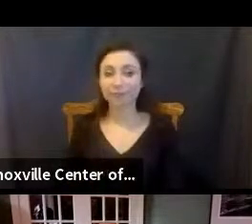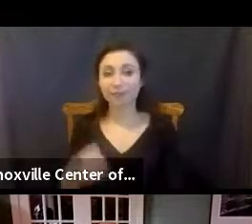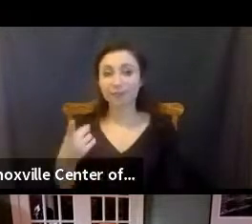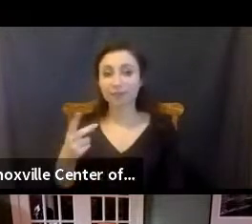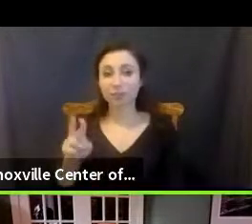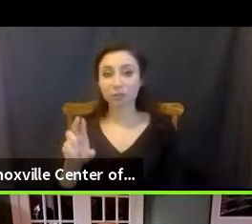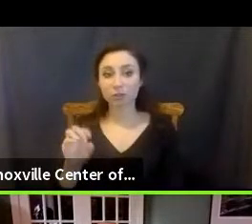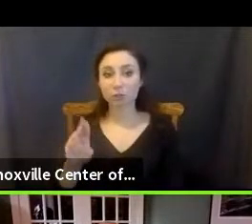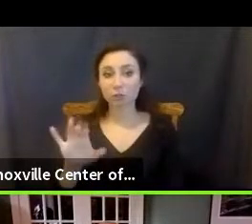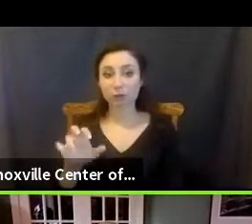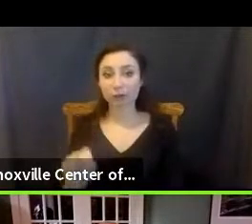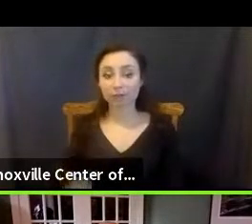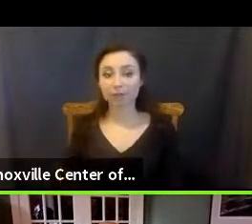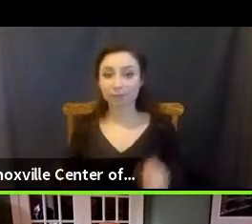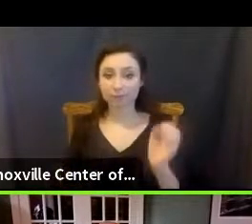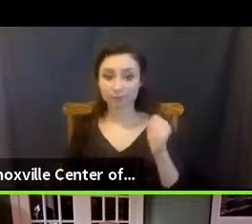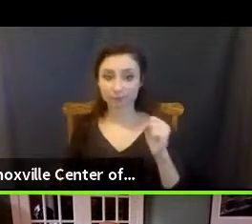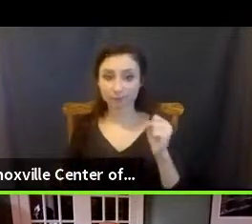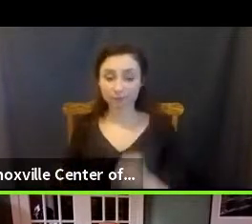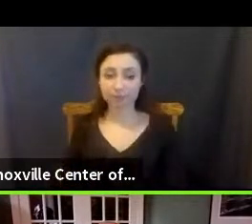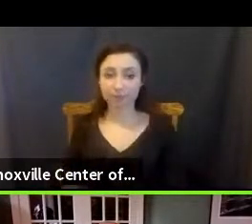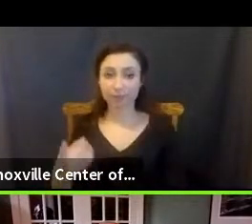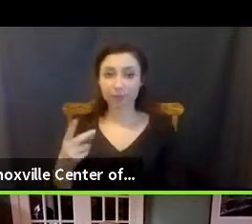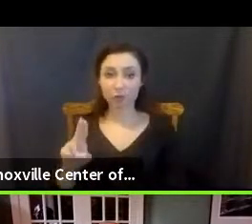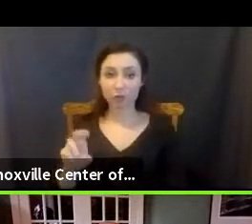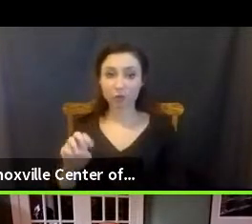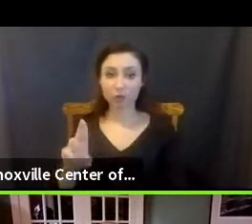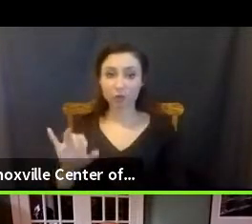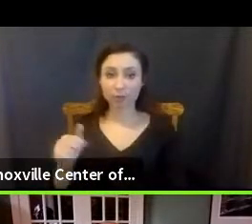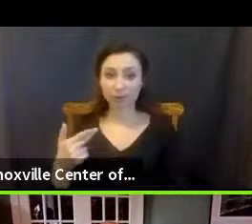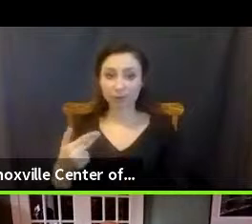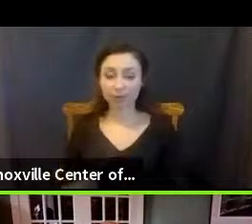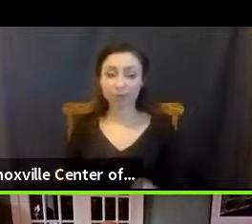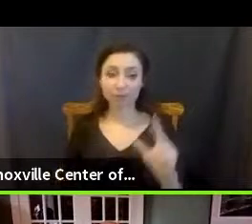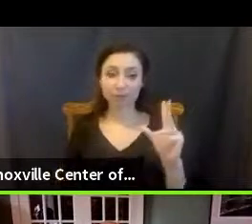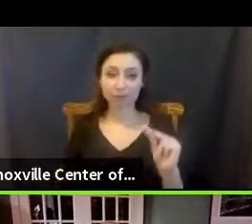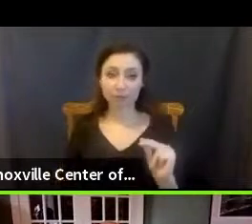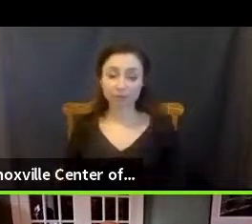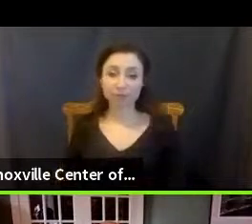O'Brien, Yes. Dr. Shamiyeh, No.